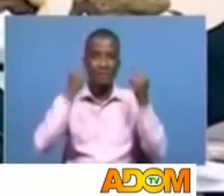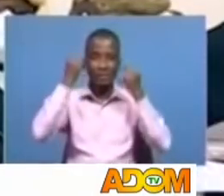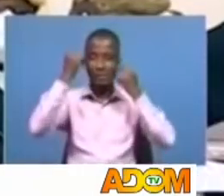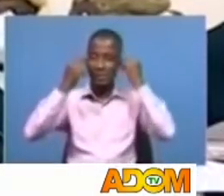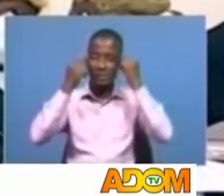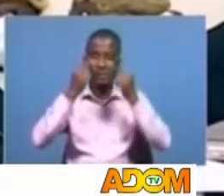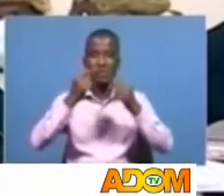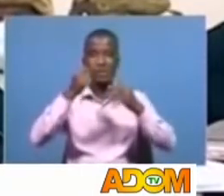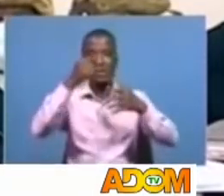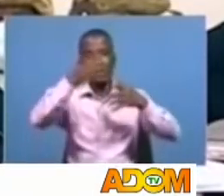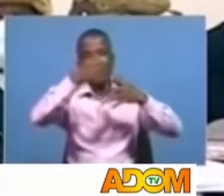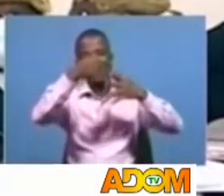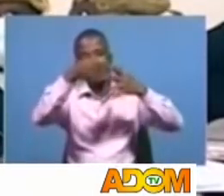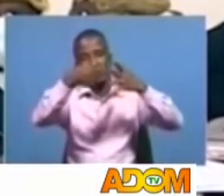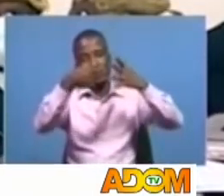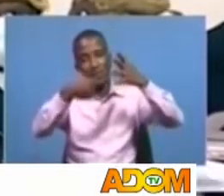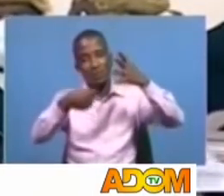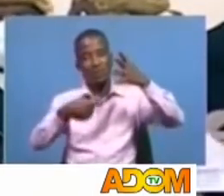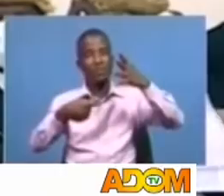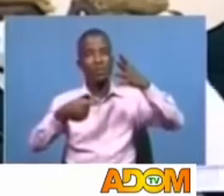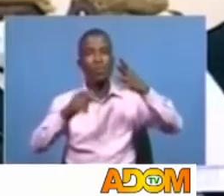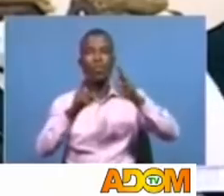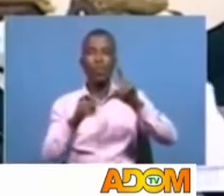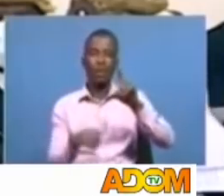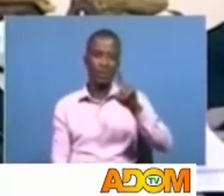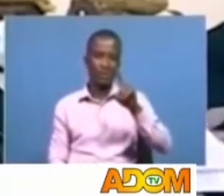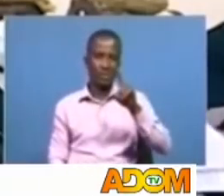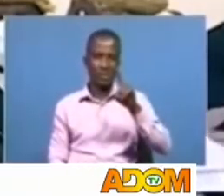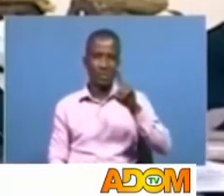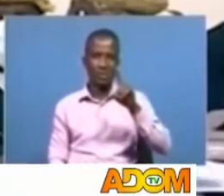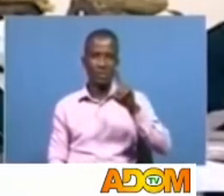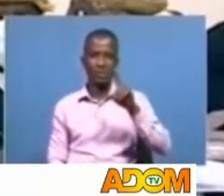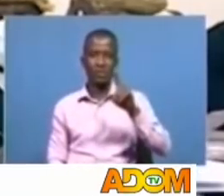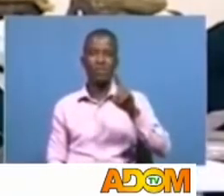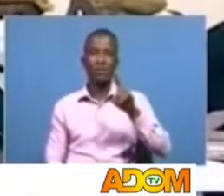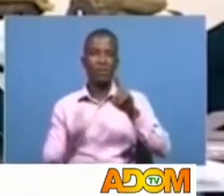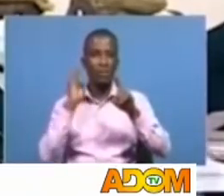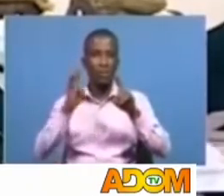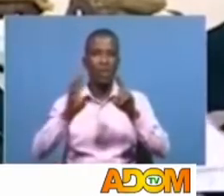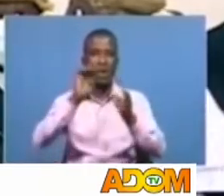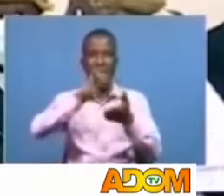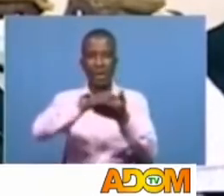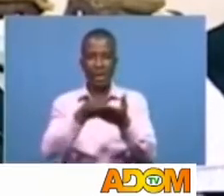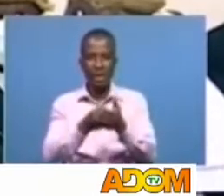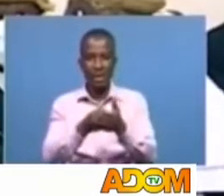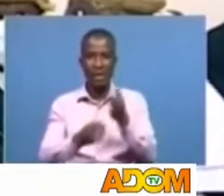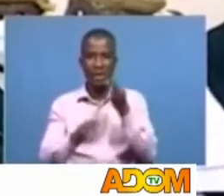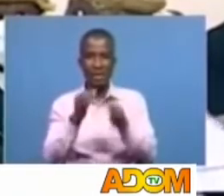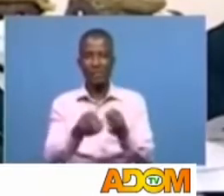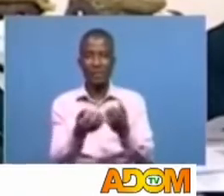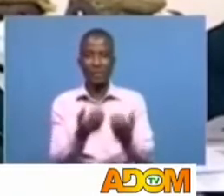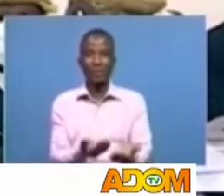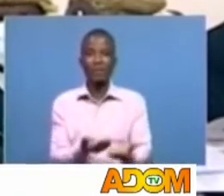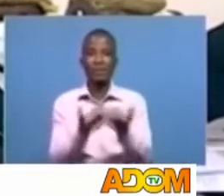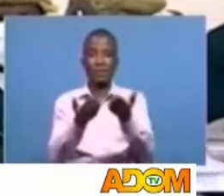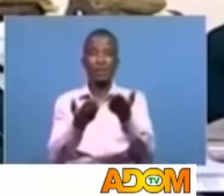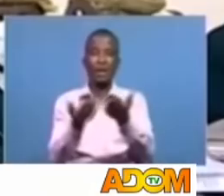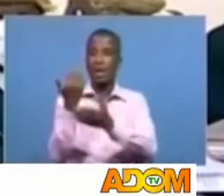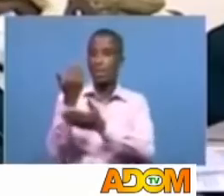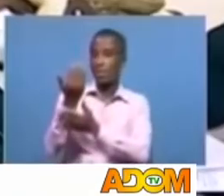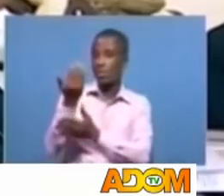the following broad questions. 1, will the evidence, if it had been presented during the